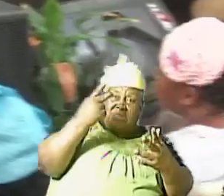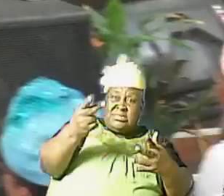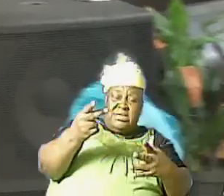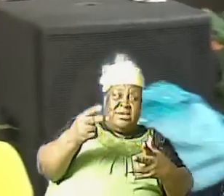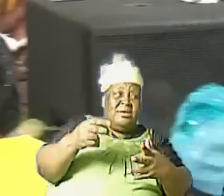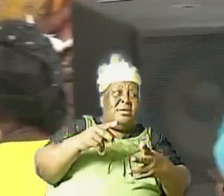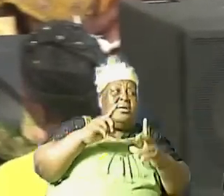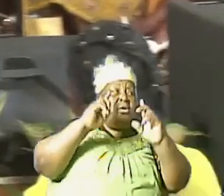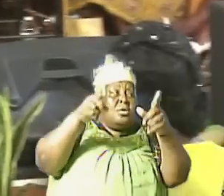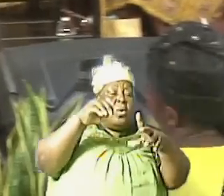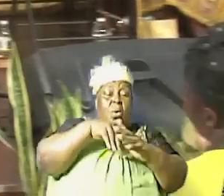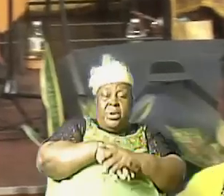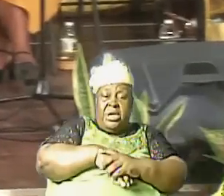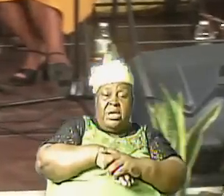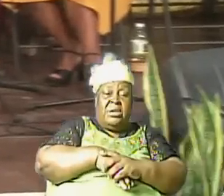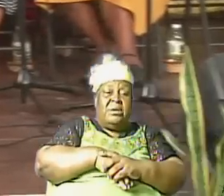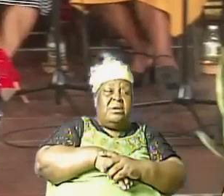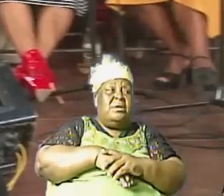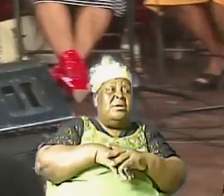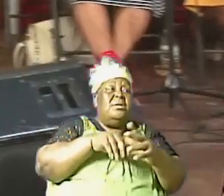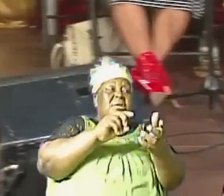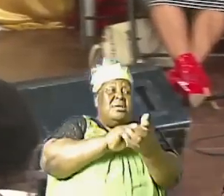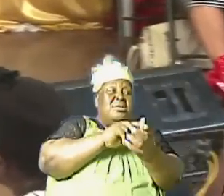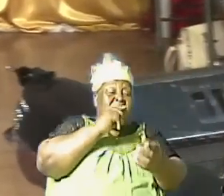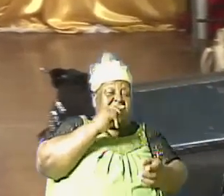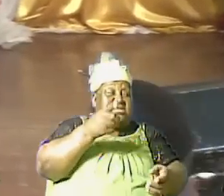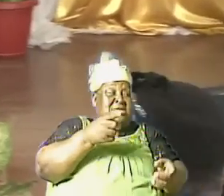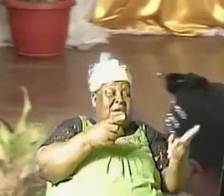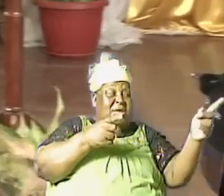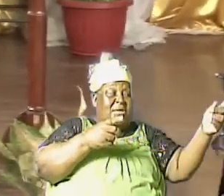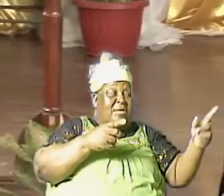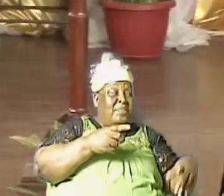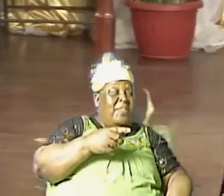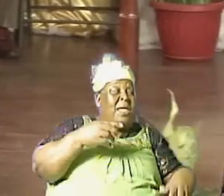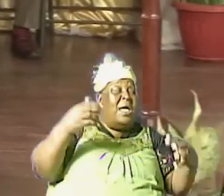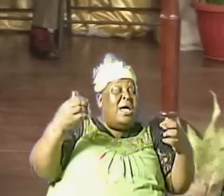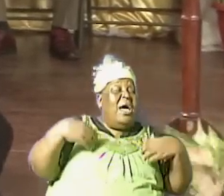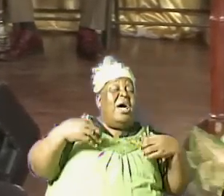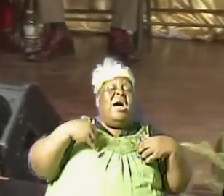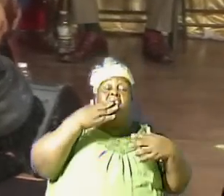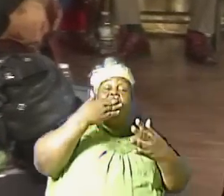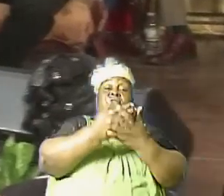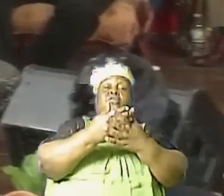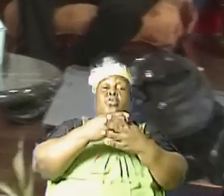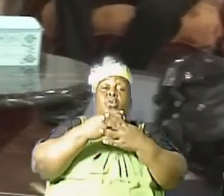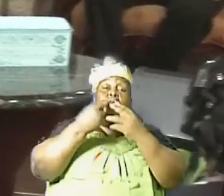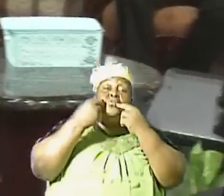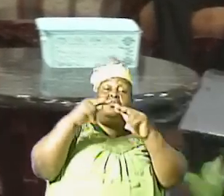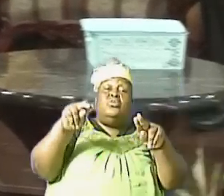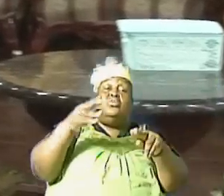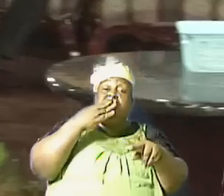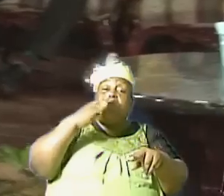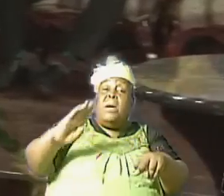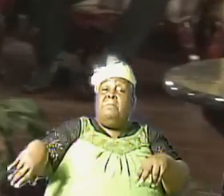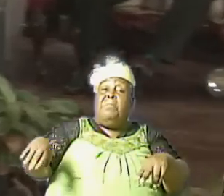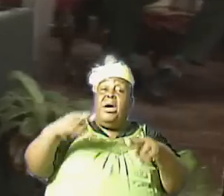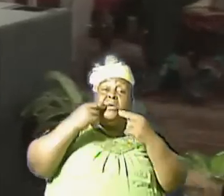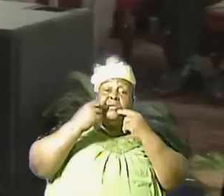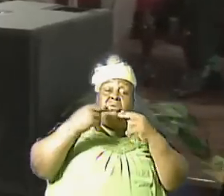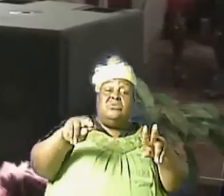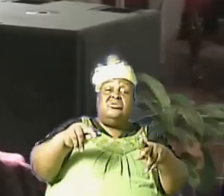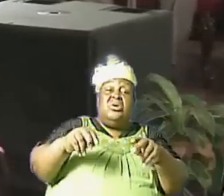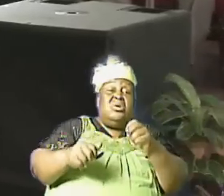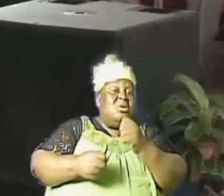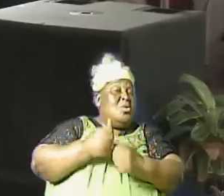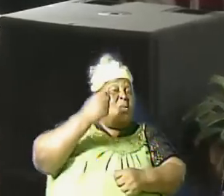them. I went in and the doctor said, I have good news and I have bad